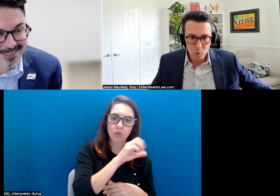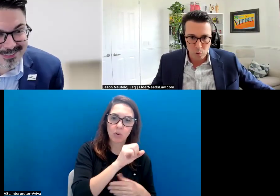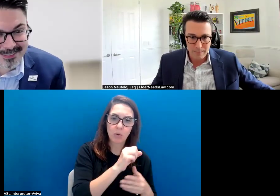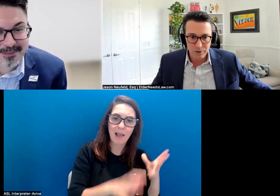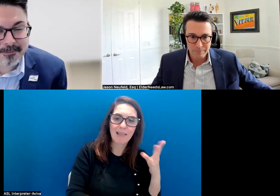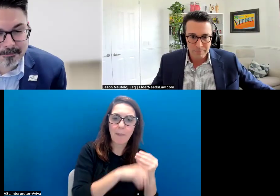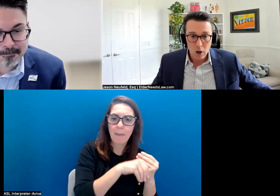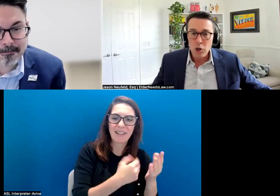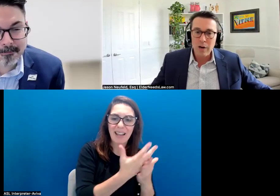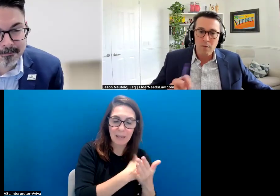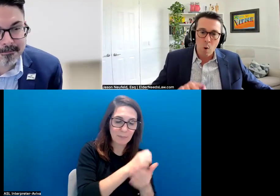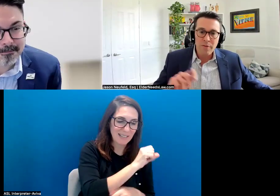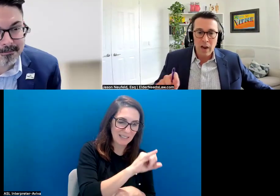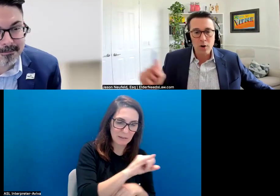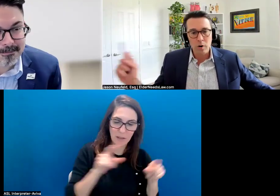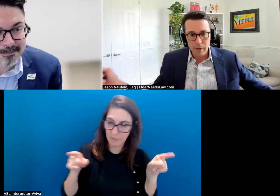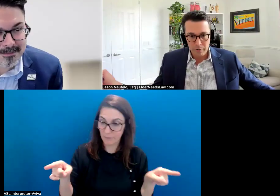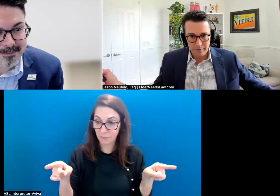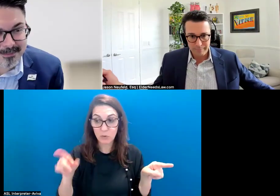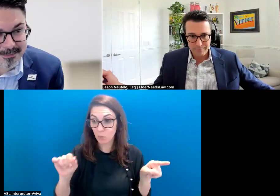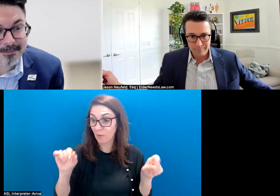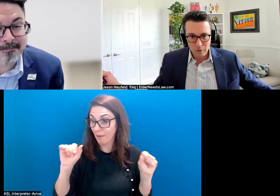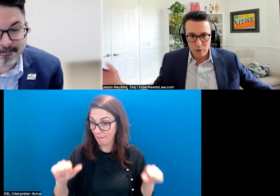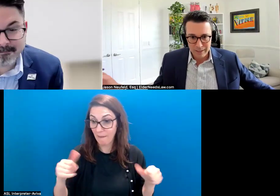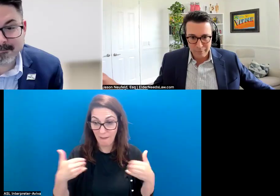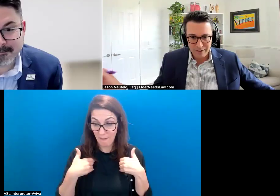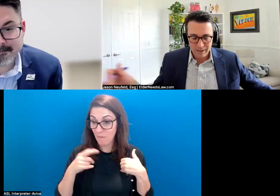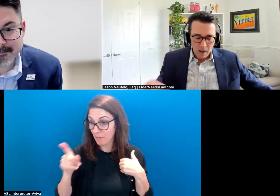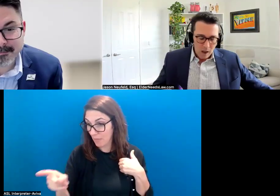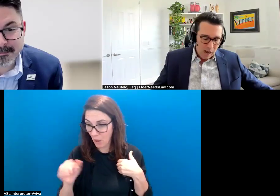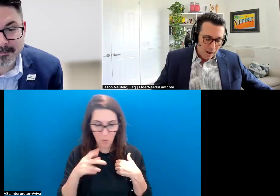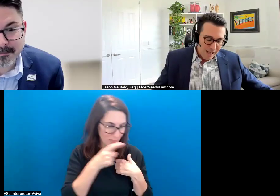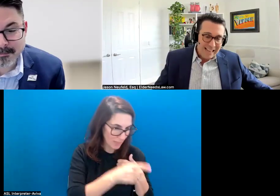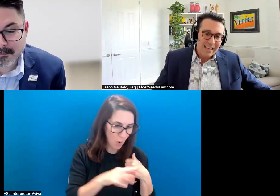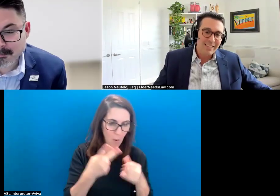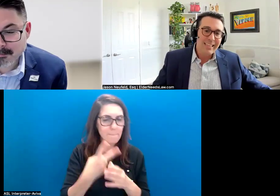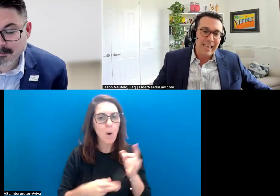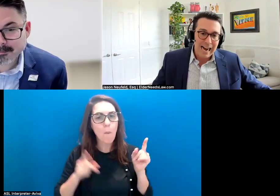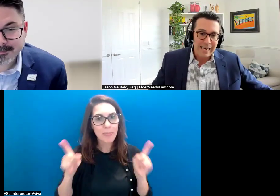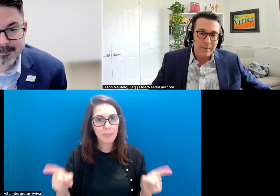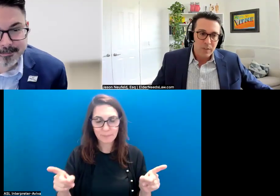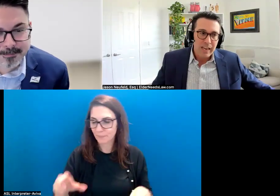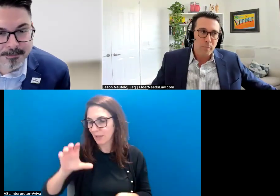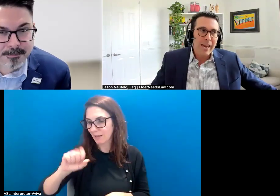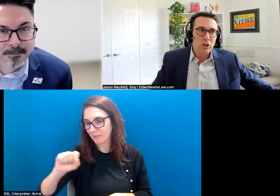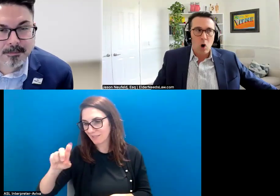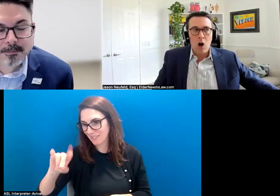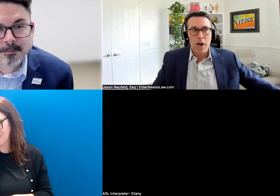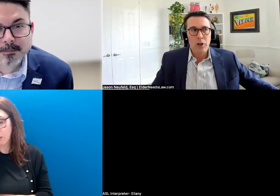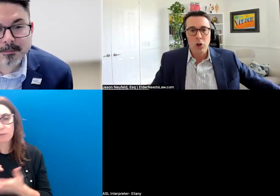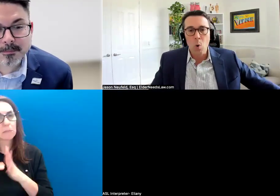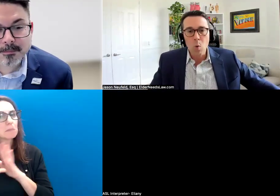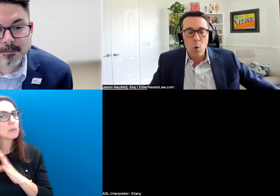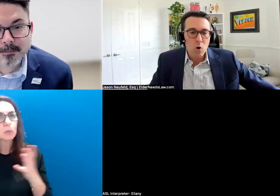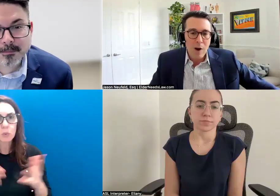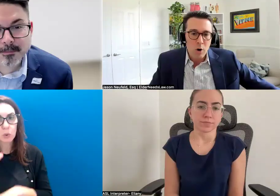different programs. You can have one, the other, or both. Mhm. What's the difference? SSDI is based